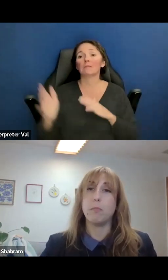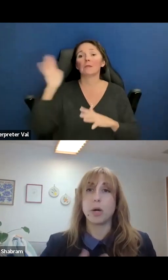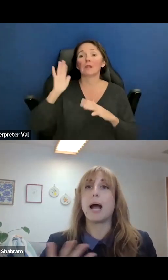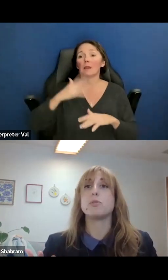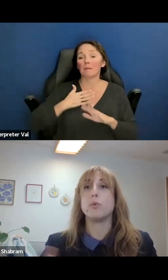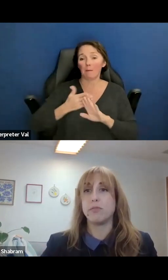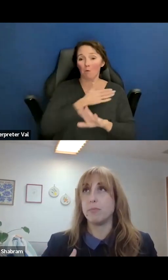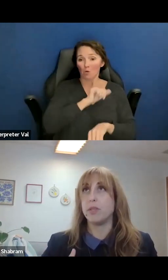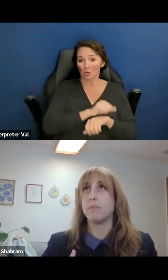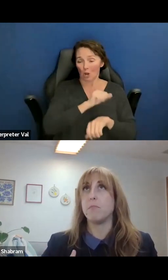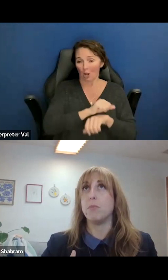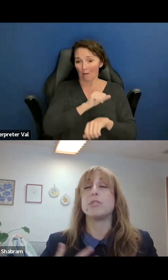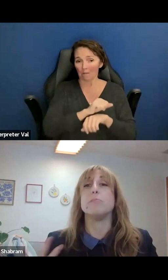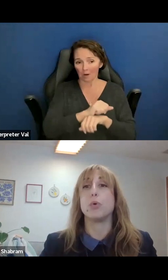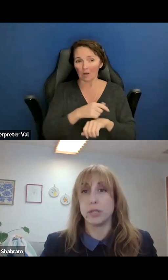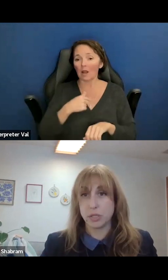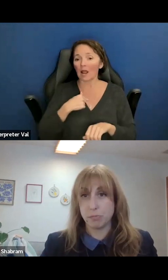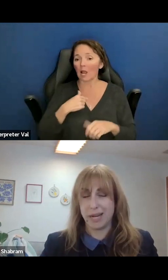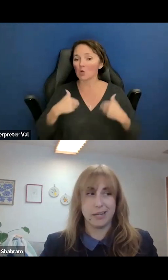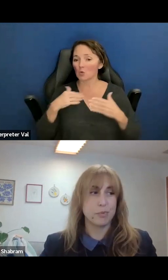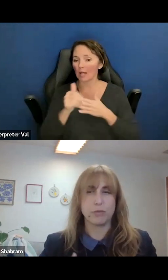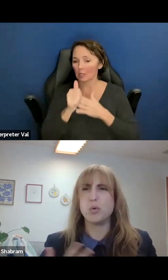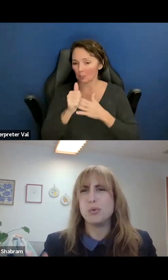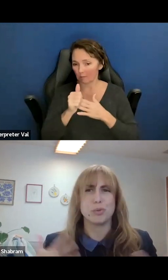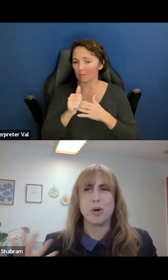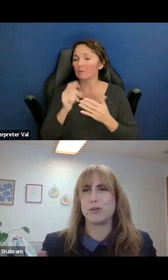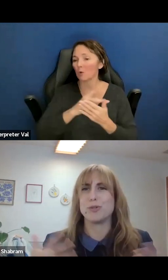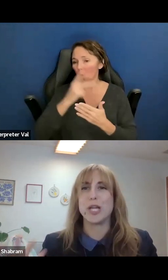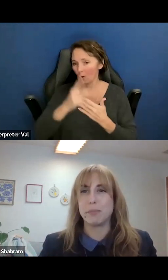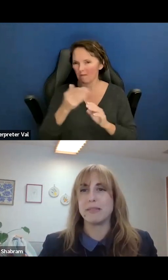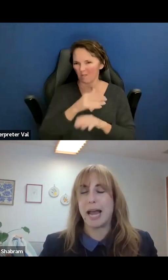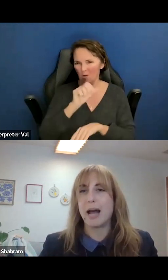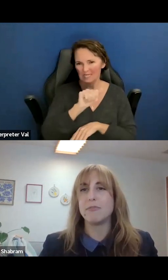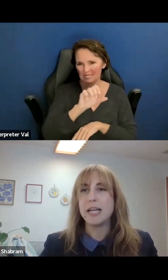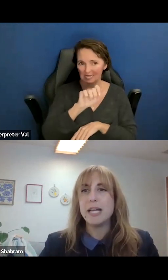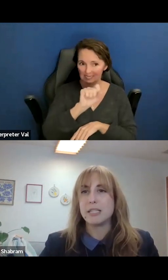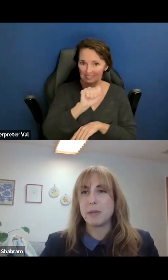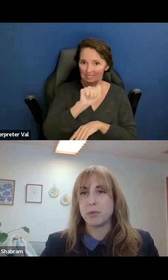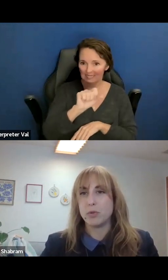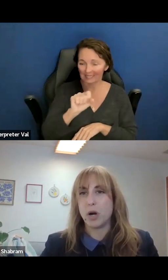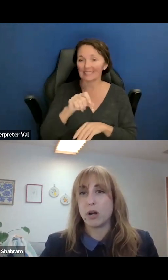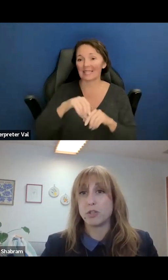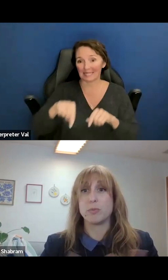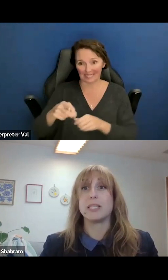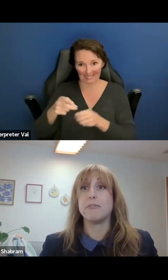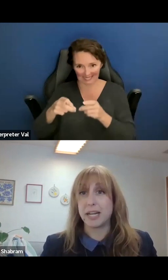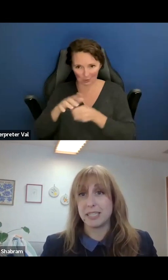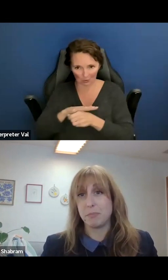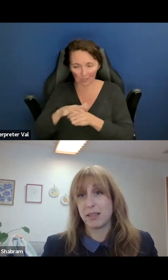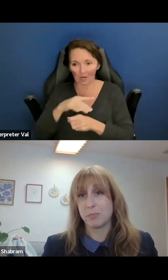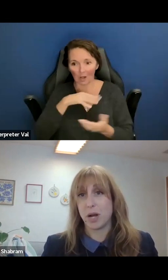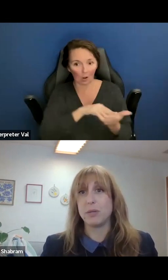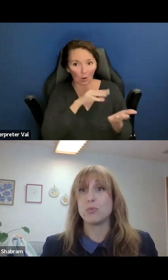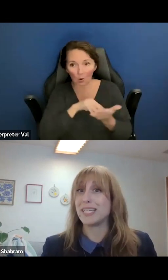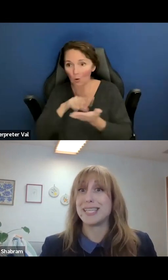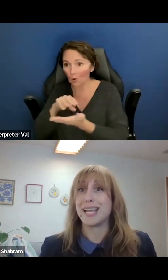like perhaps one of the most important sort of tools or partners or champions to have, is people who are directly affected